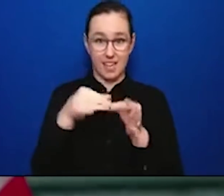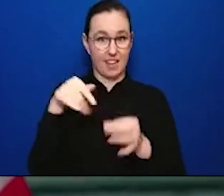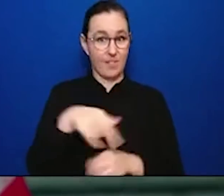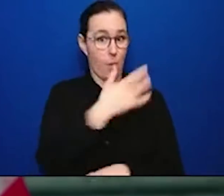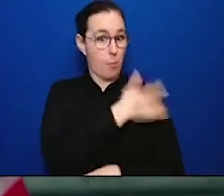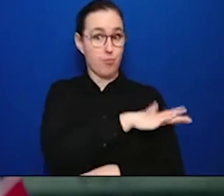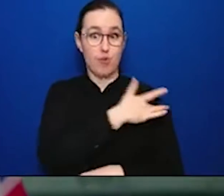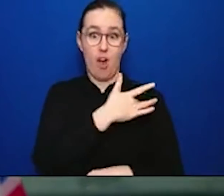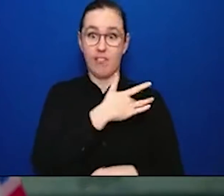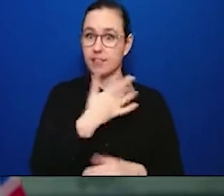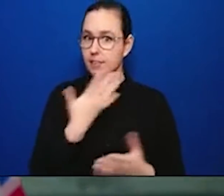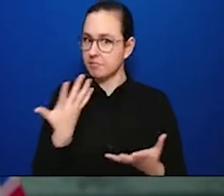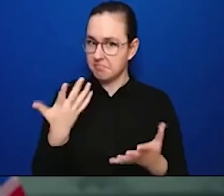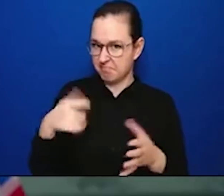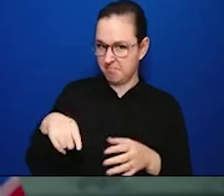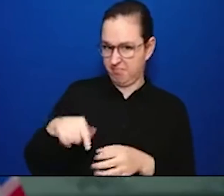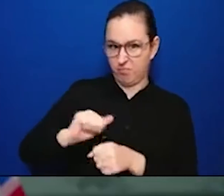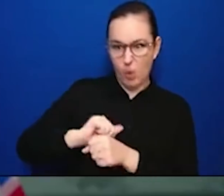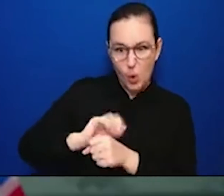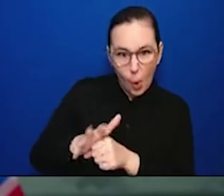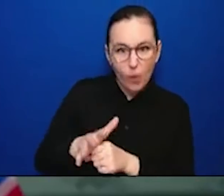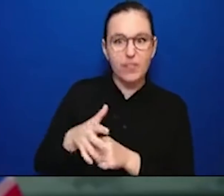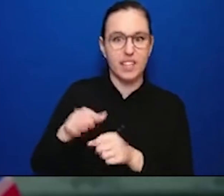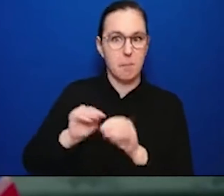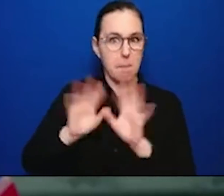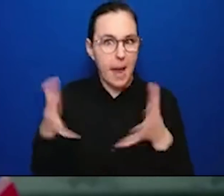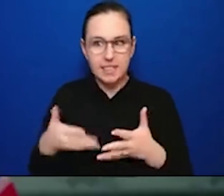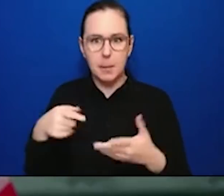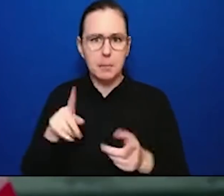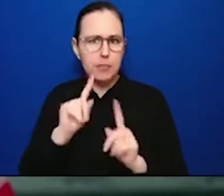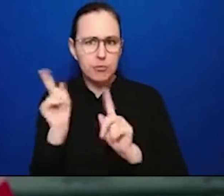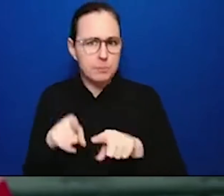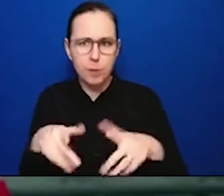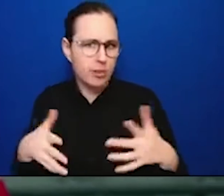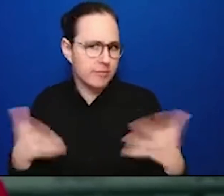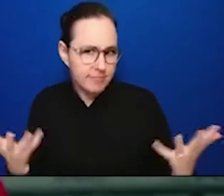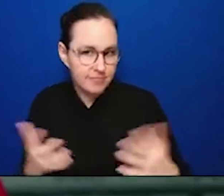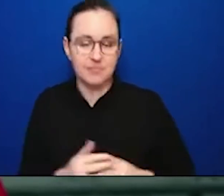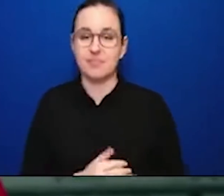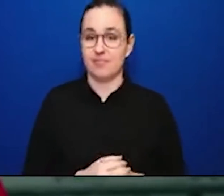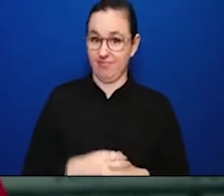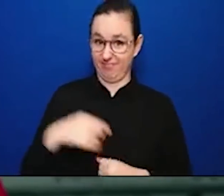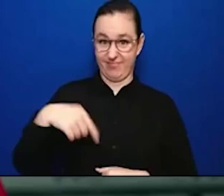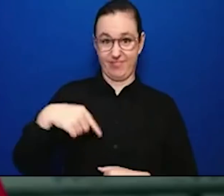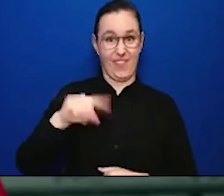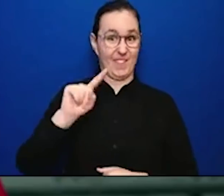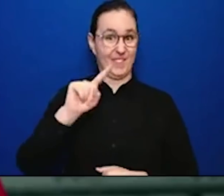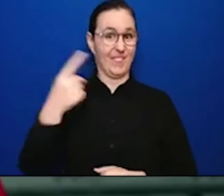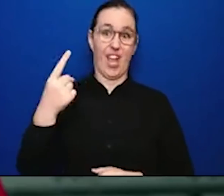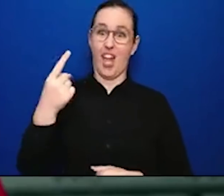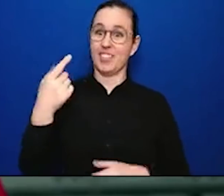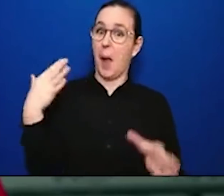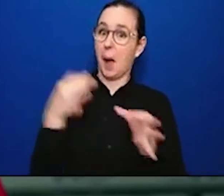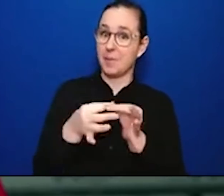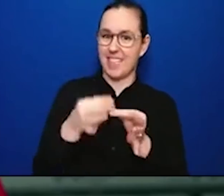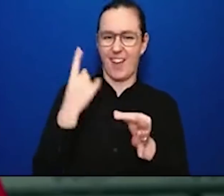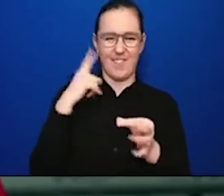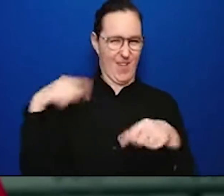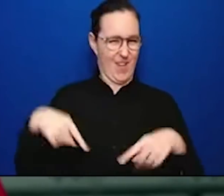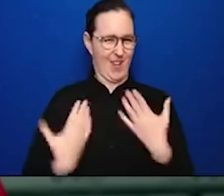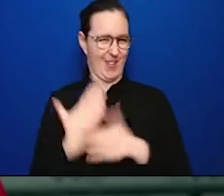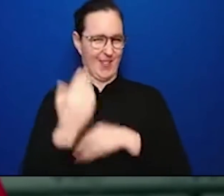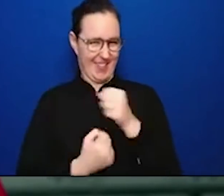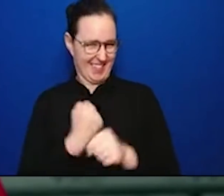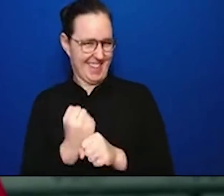COVID-19 pandemic response, and this is our first new briefing of the new year, and let's hope